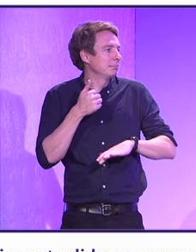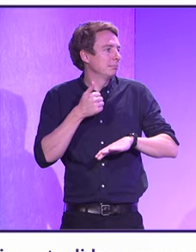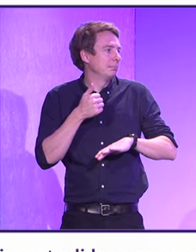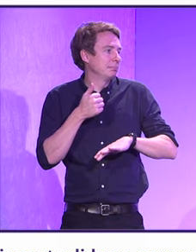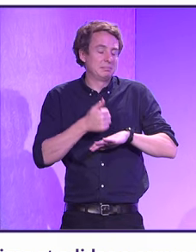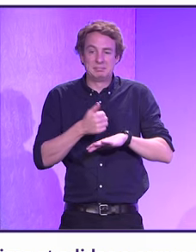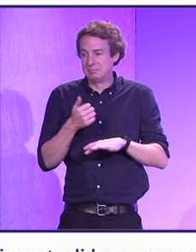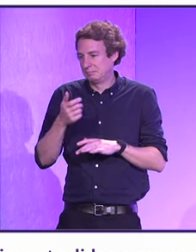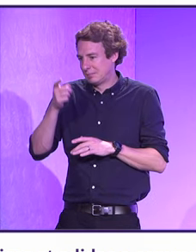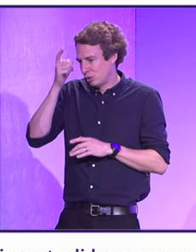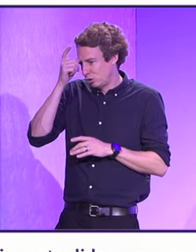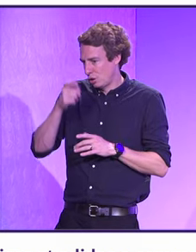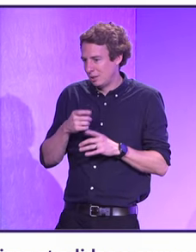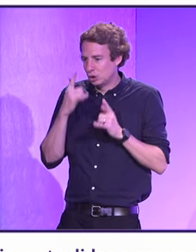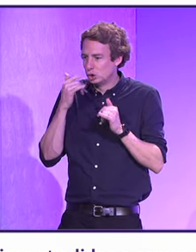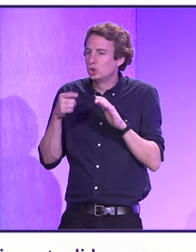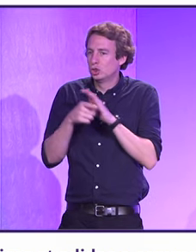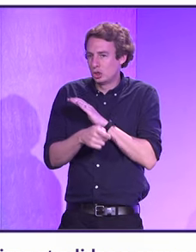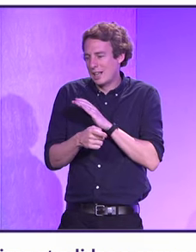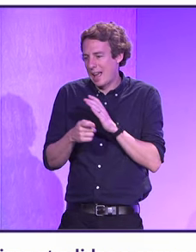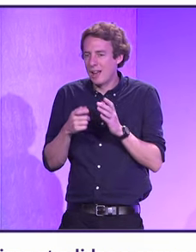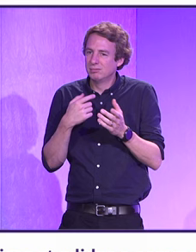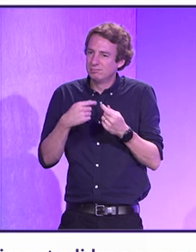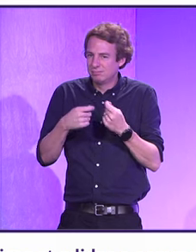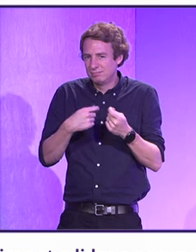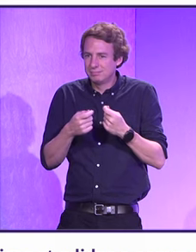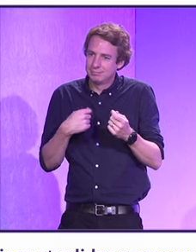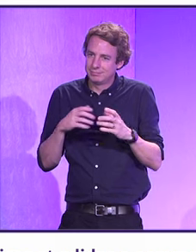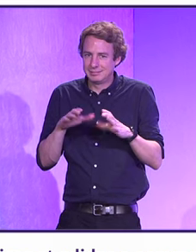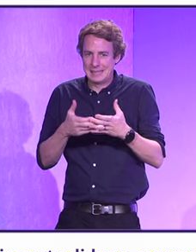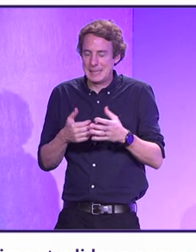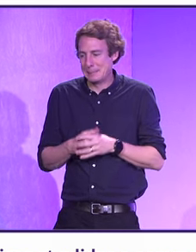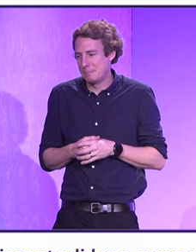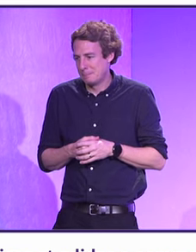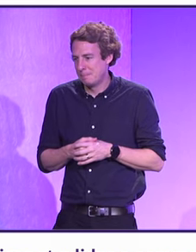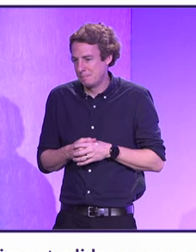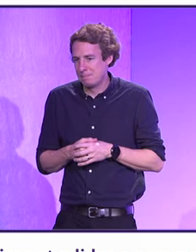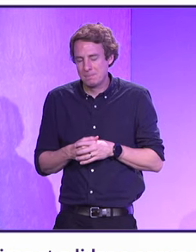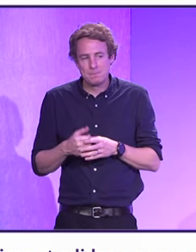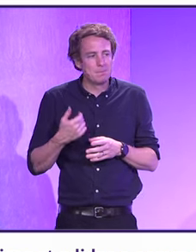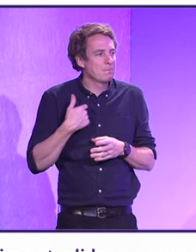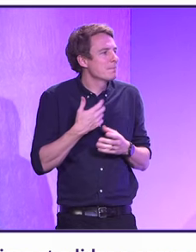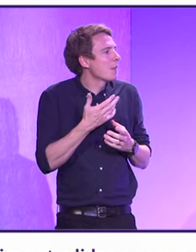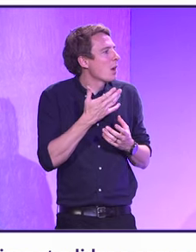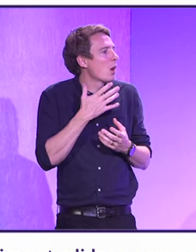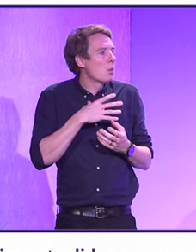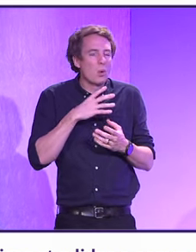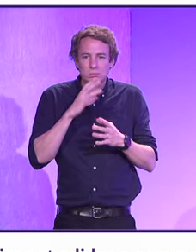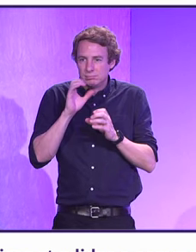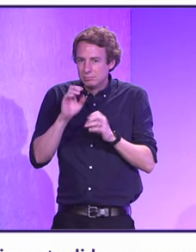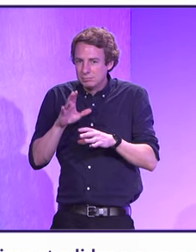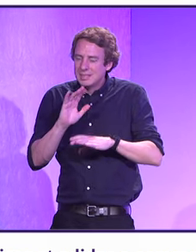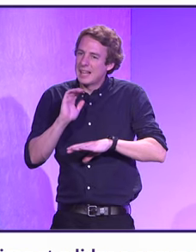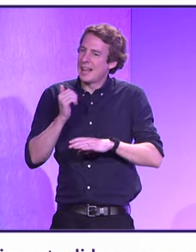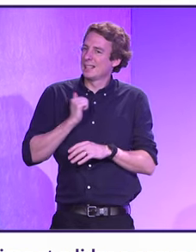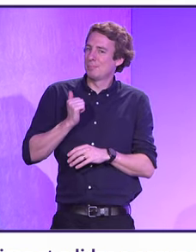payments team. And we will share with you, again, our experience on this move. Right. A bit of an agenda to set